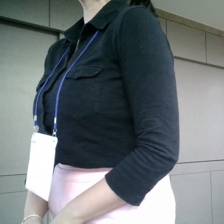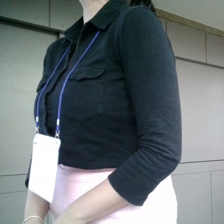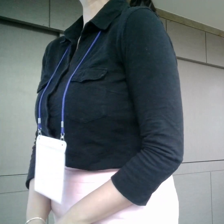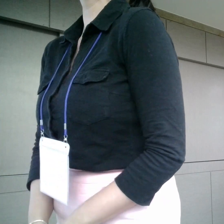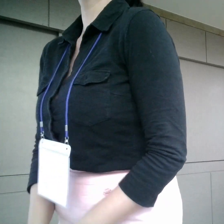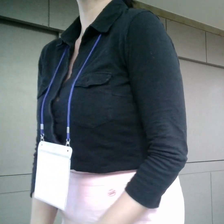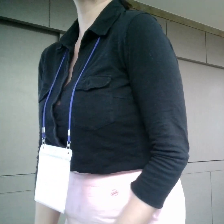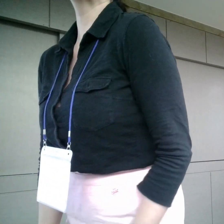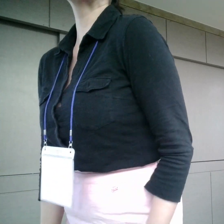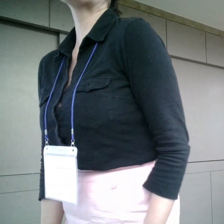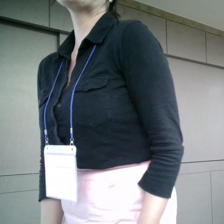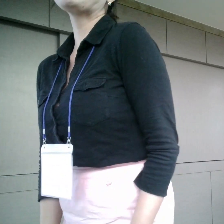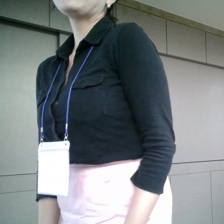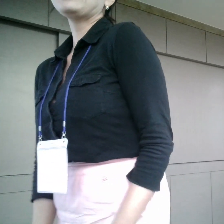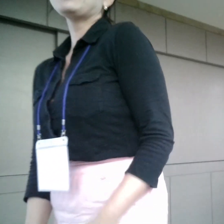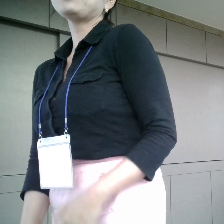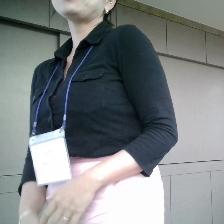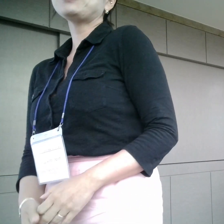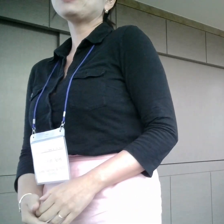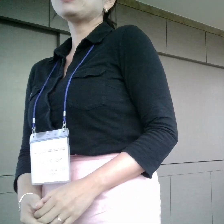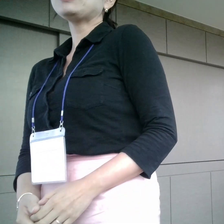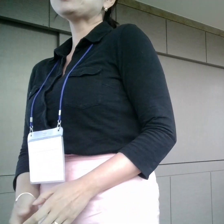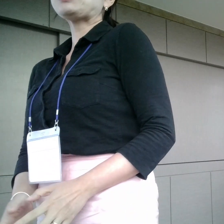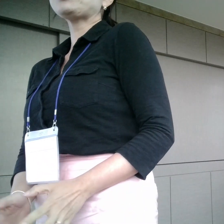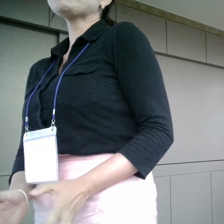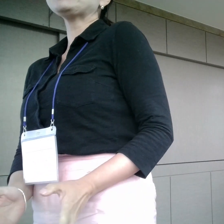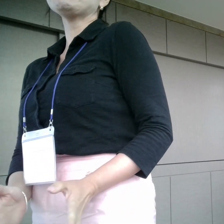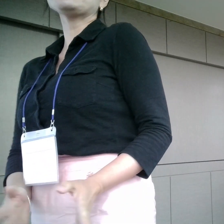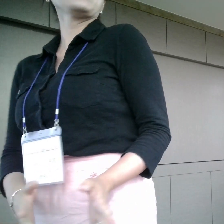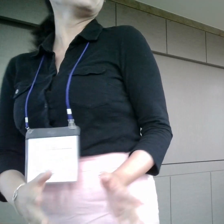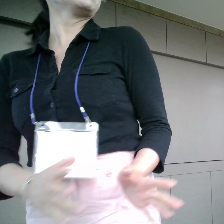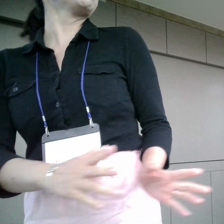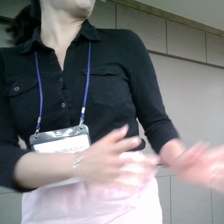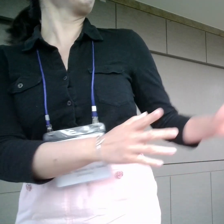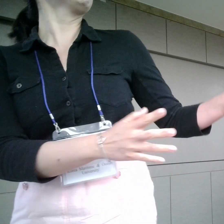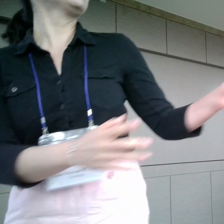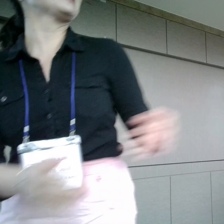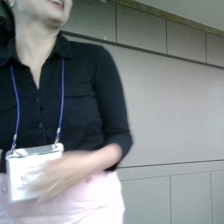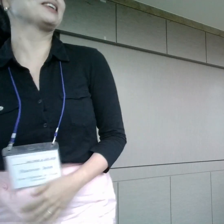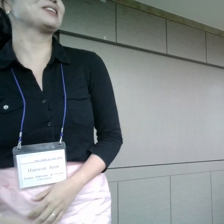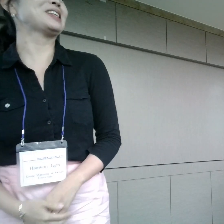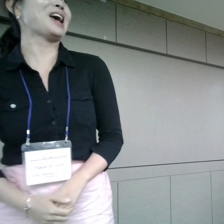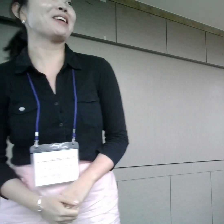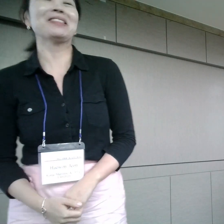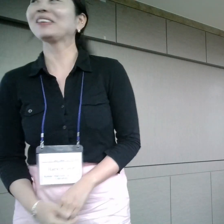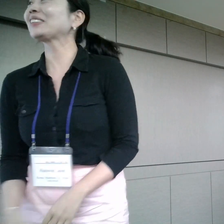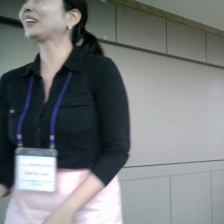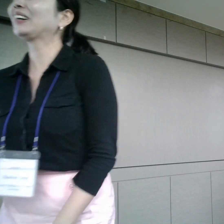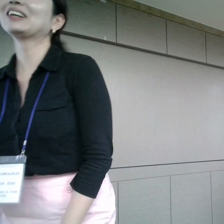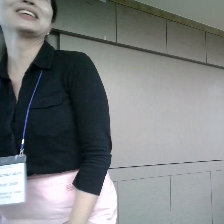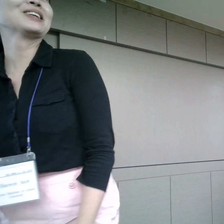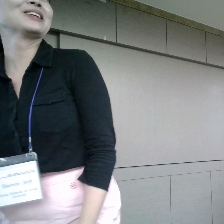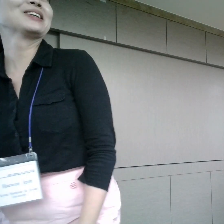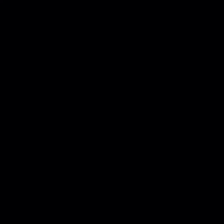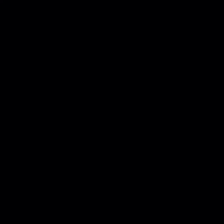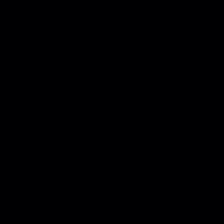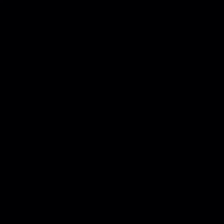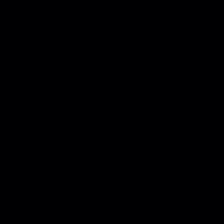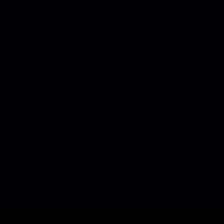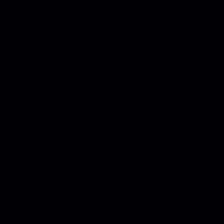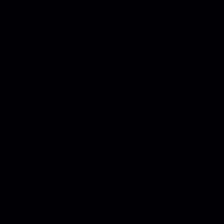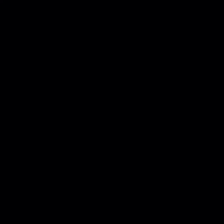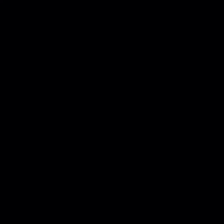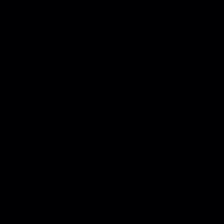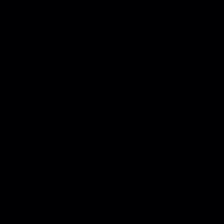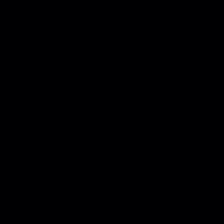24 minutes. And so, yeah, is there anybody who can come? Oh, yeah, already have. Sorry for always being